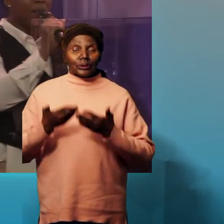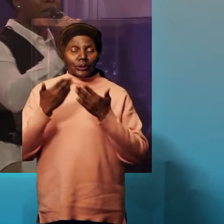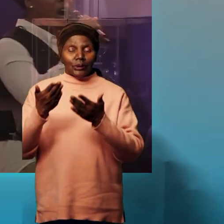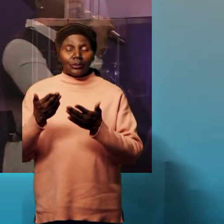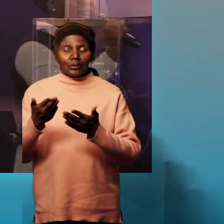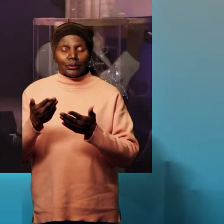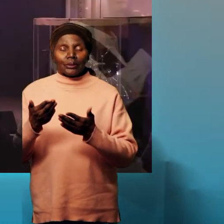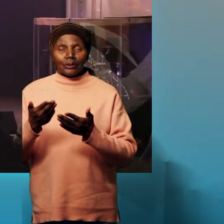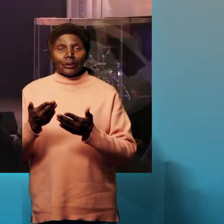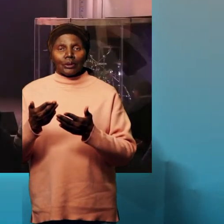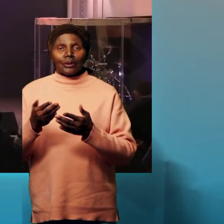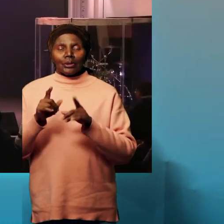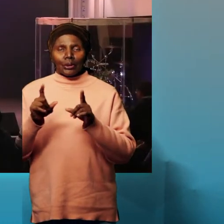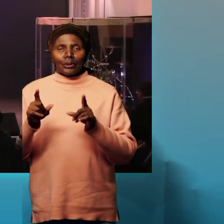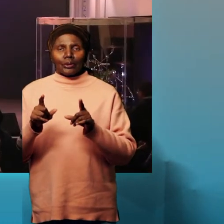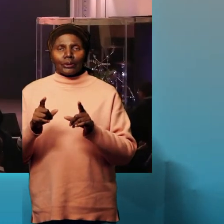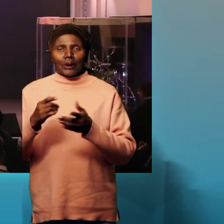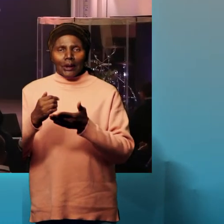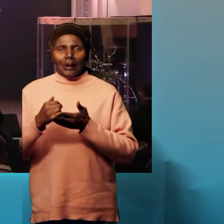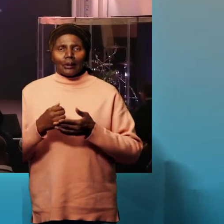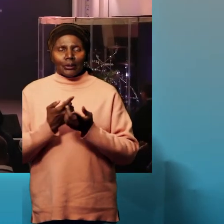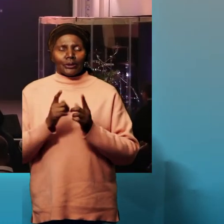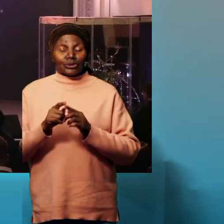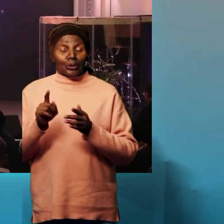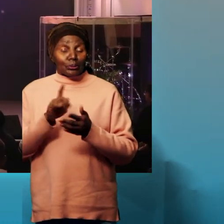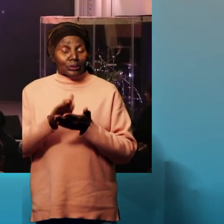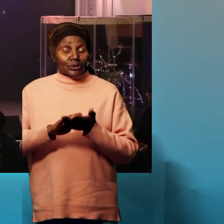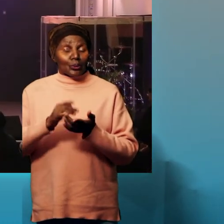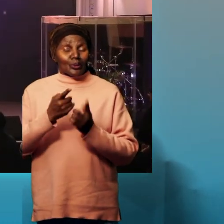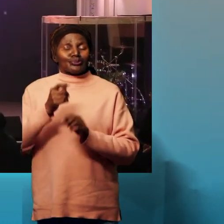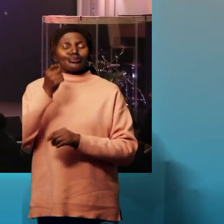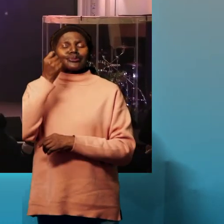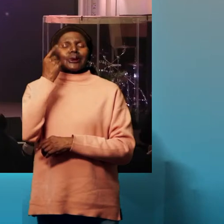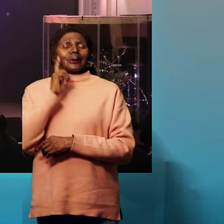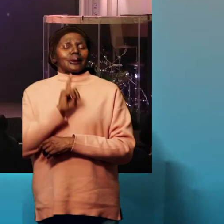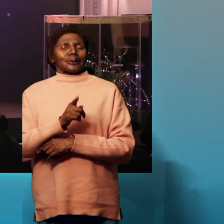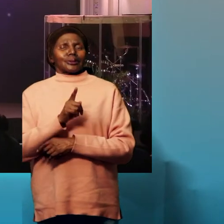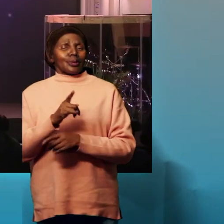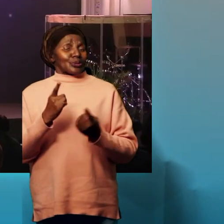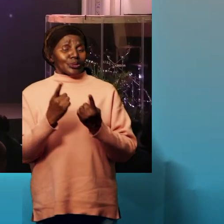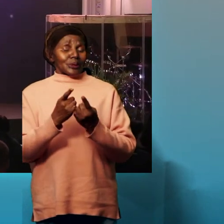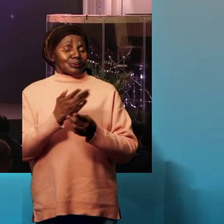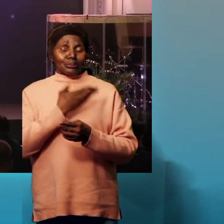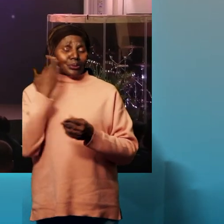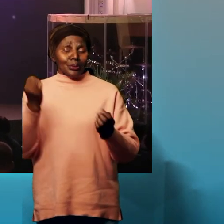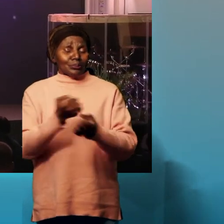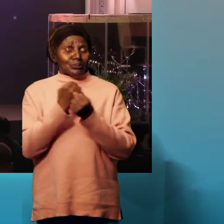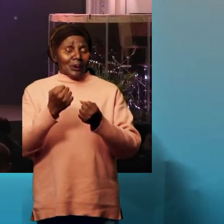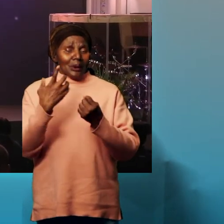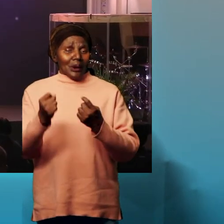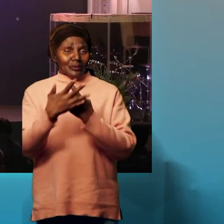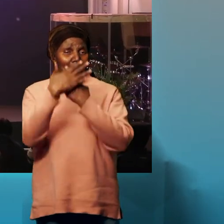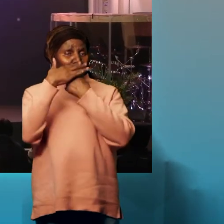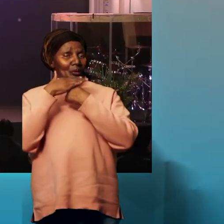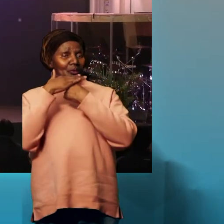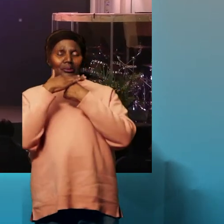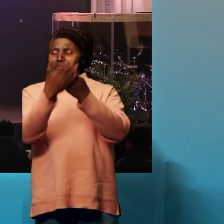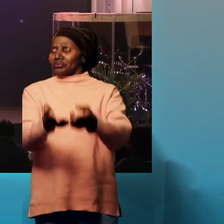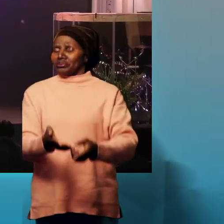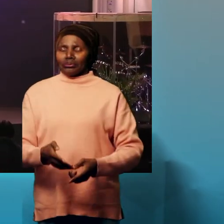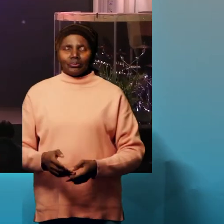here. I thank you, Lord, that you're calling them to new and higher levels of service in this house. In this house, Lord